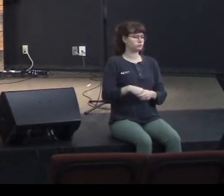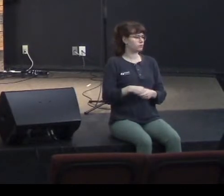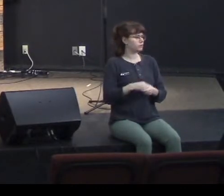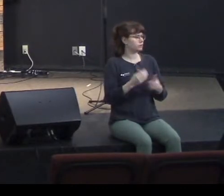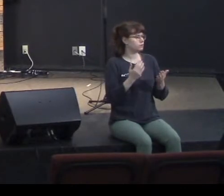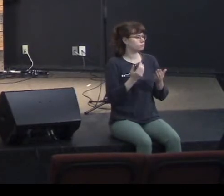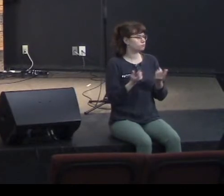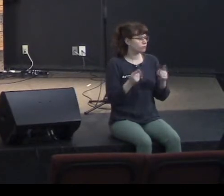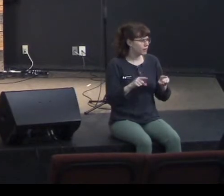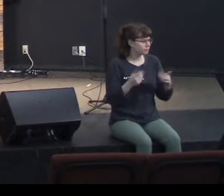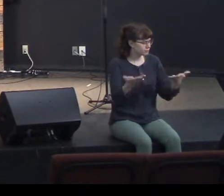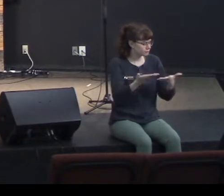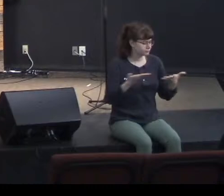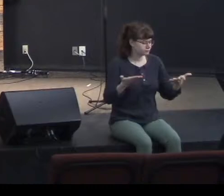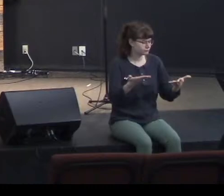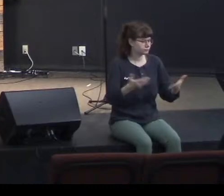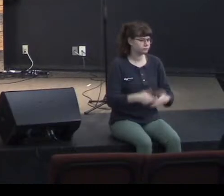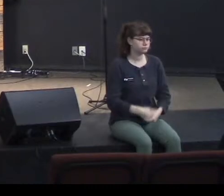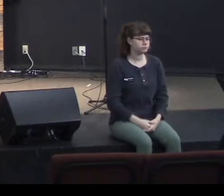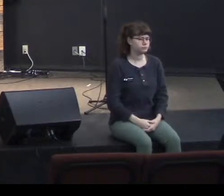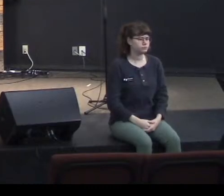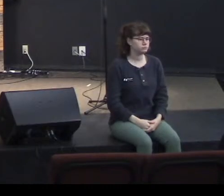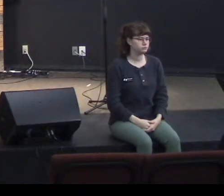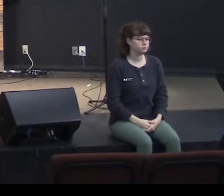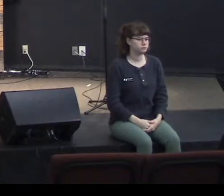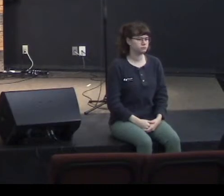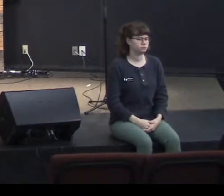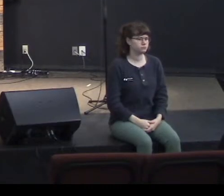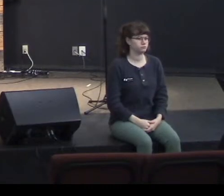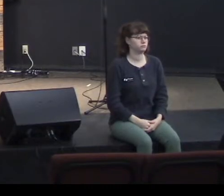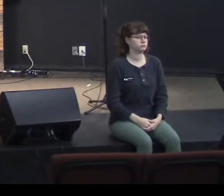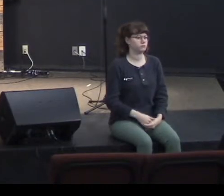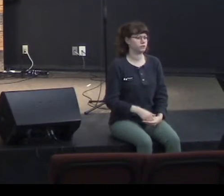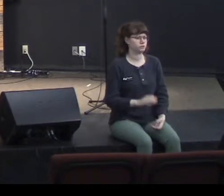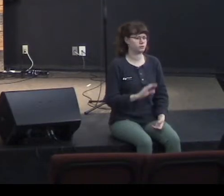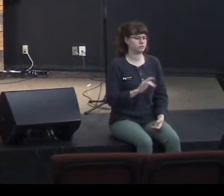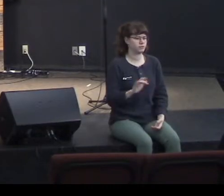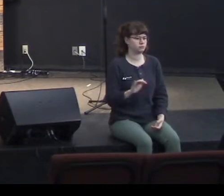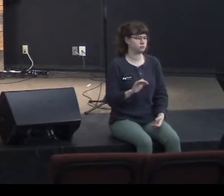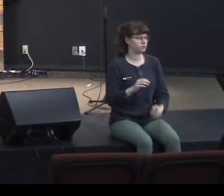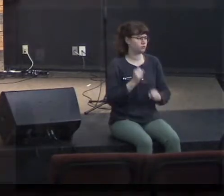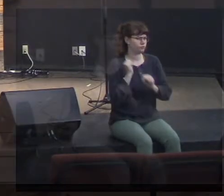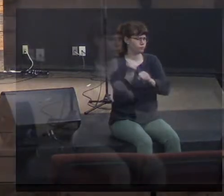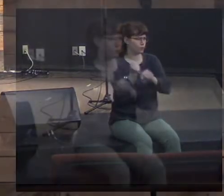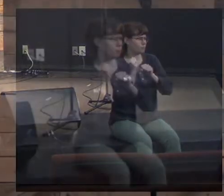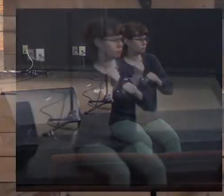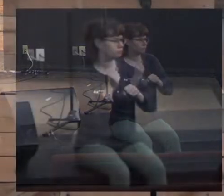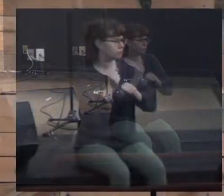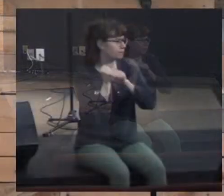Louis. Come on. Albert Pujols hit 37 home runs.